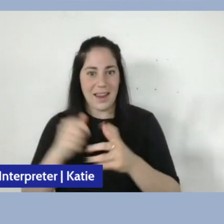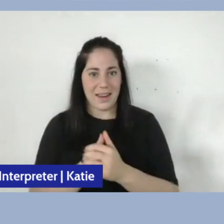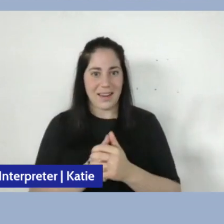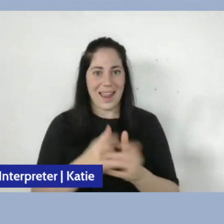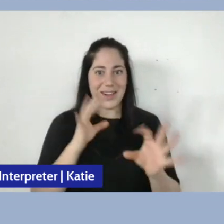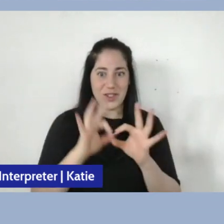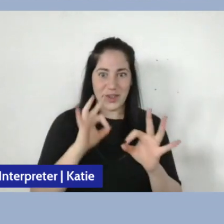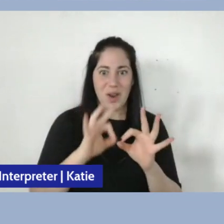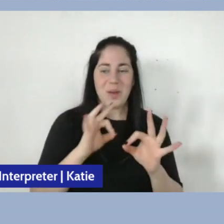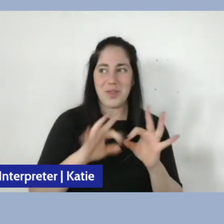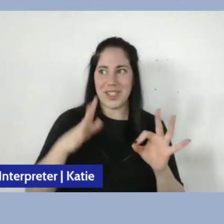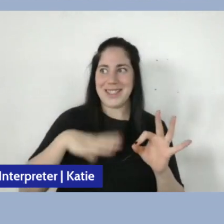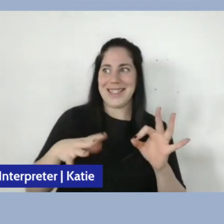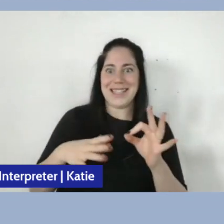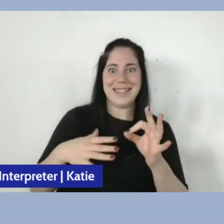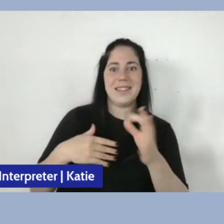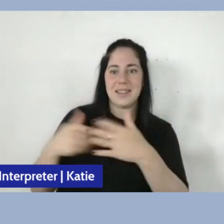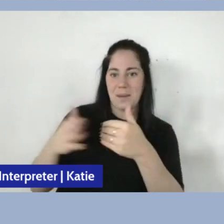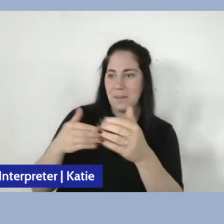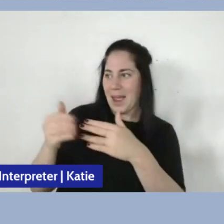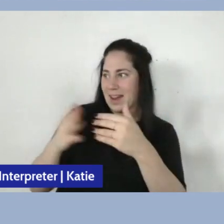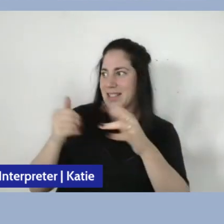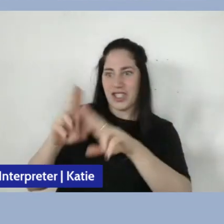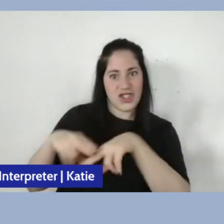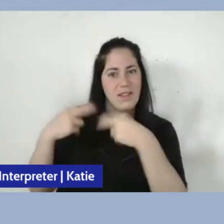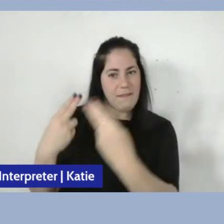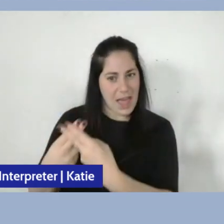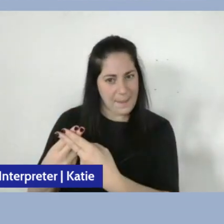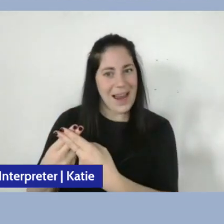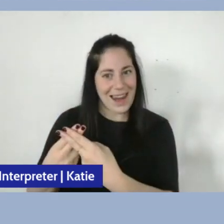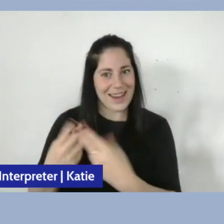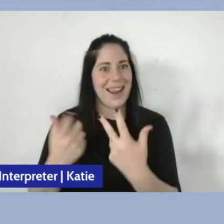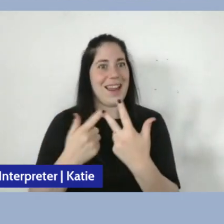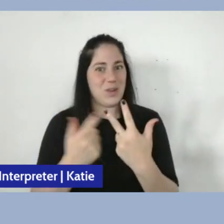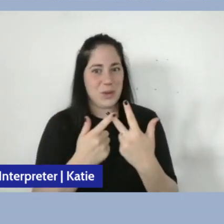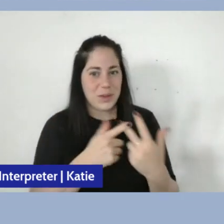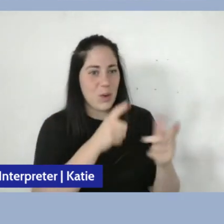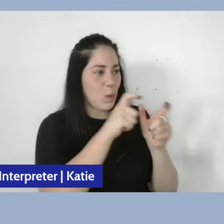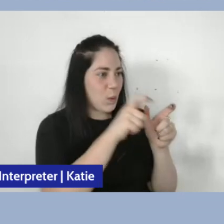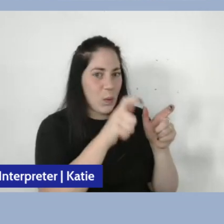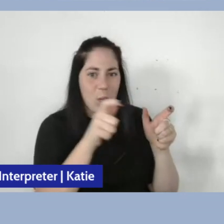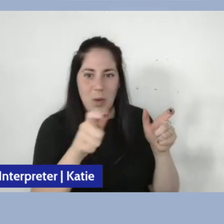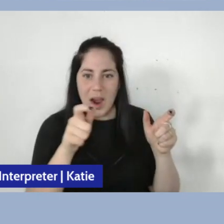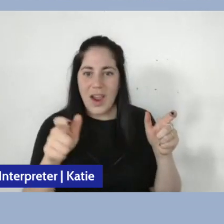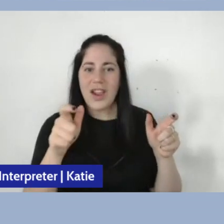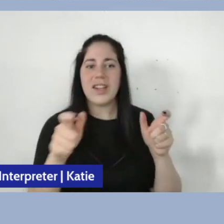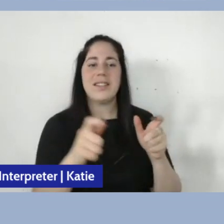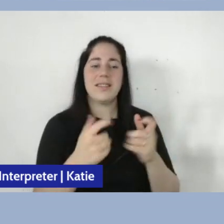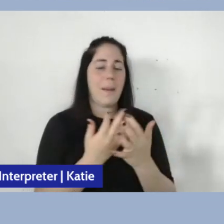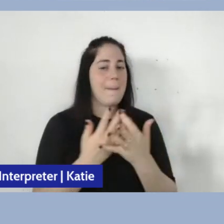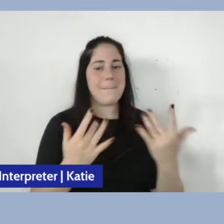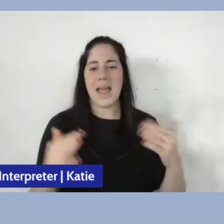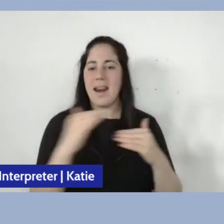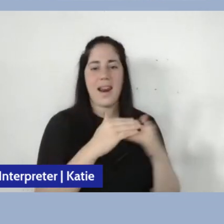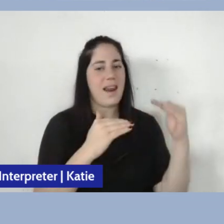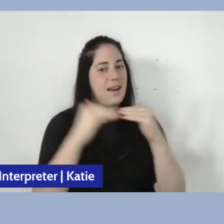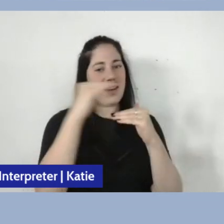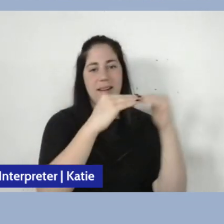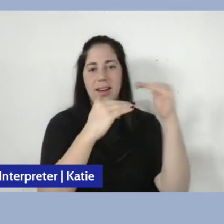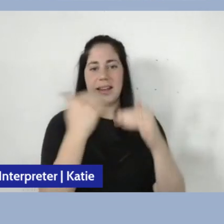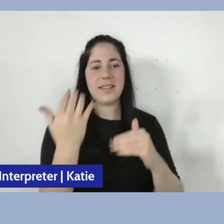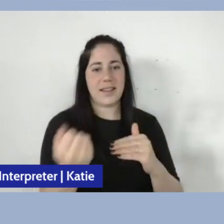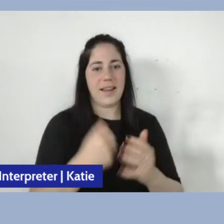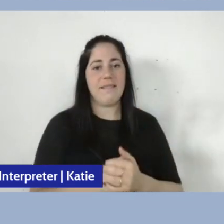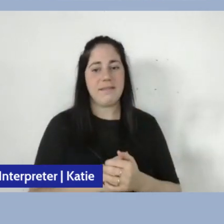manage these dynamics whilst also dealing with the terminology and the difficulty of the assessment. And